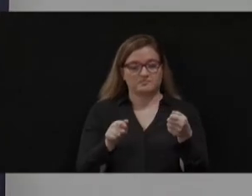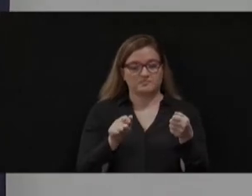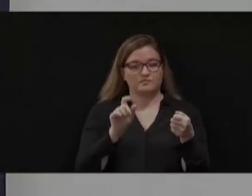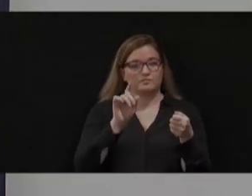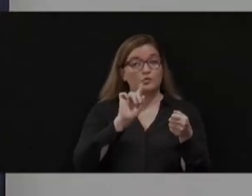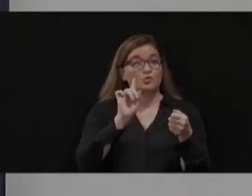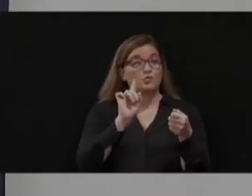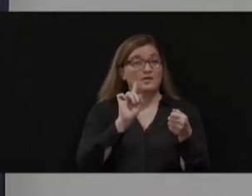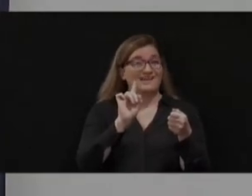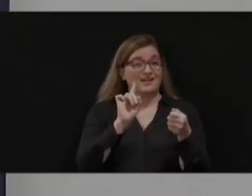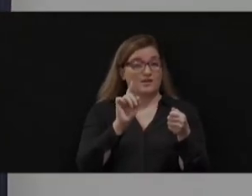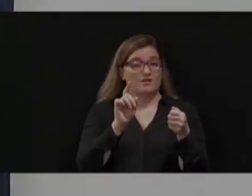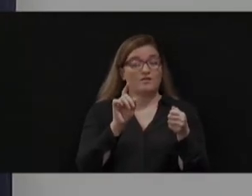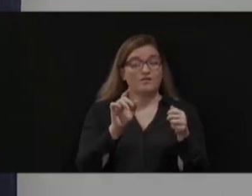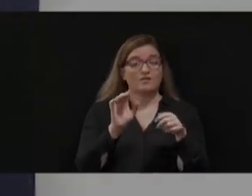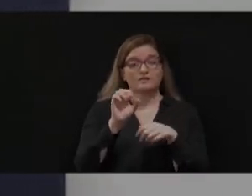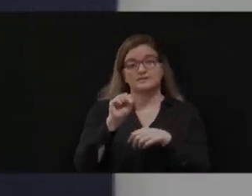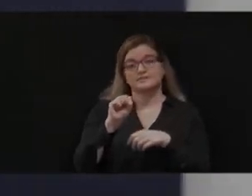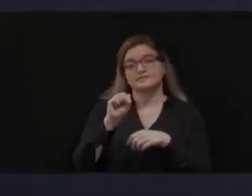supplemental documents.